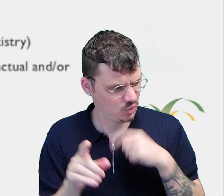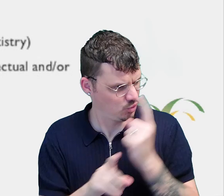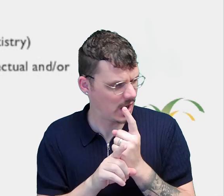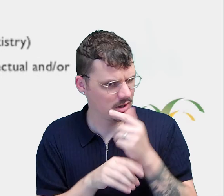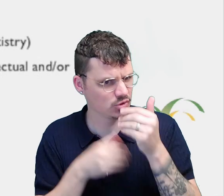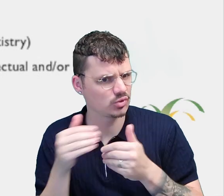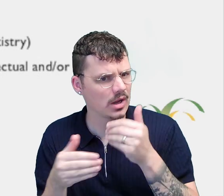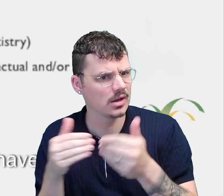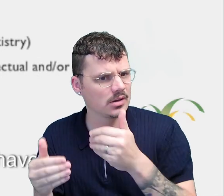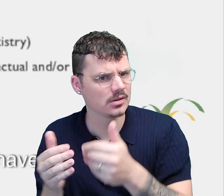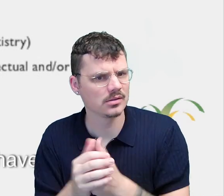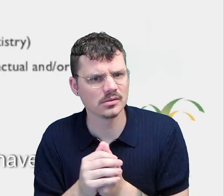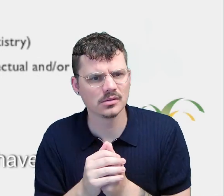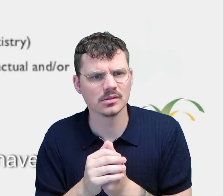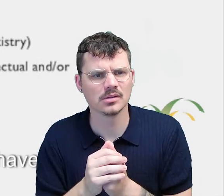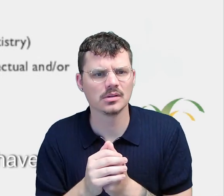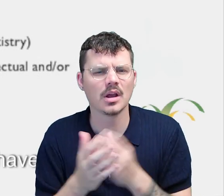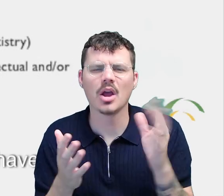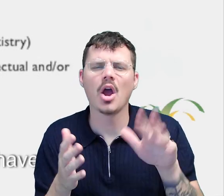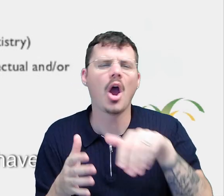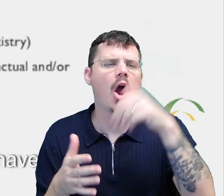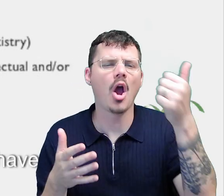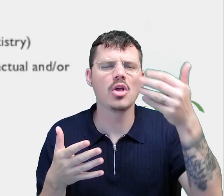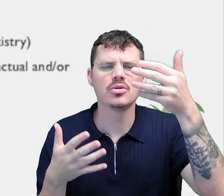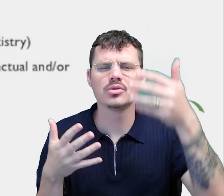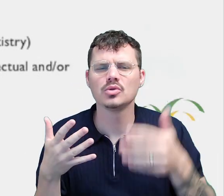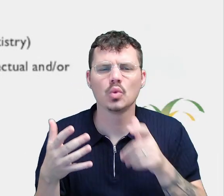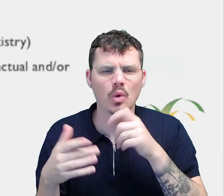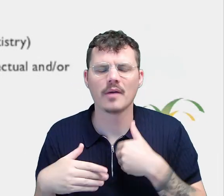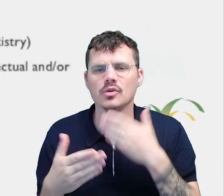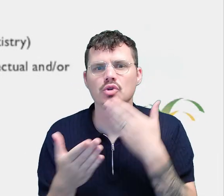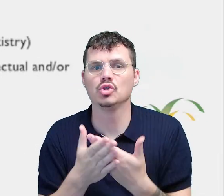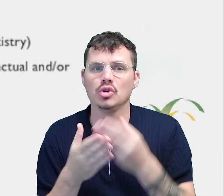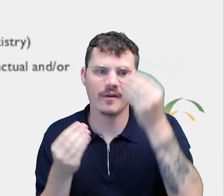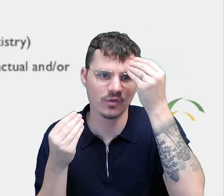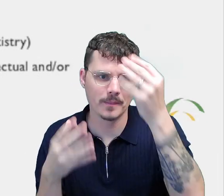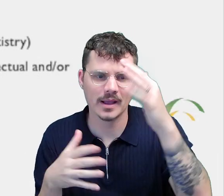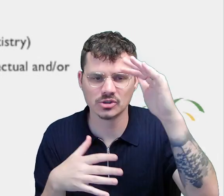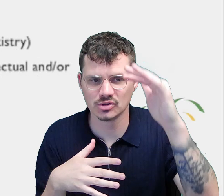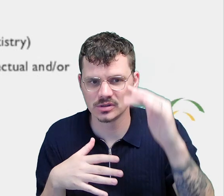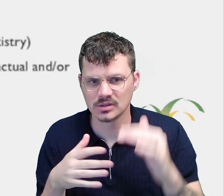here? And here's some other travelers that have good information